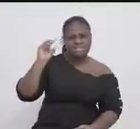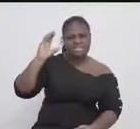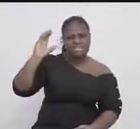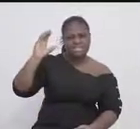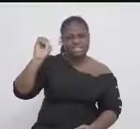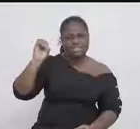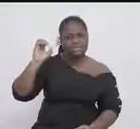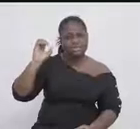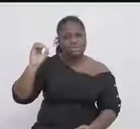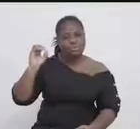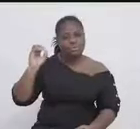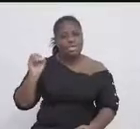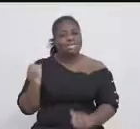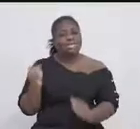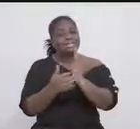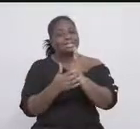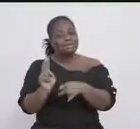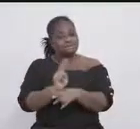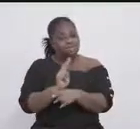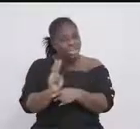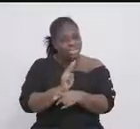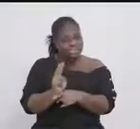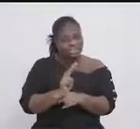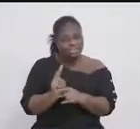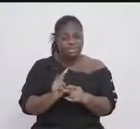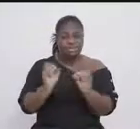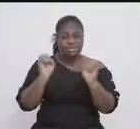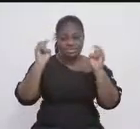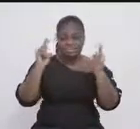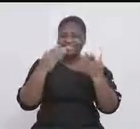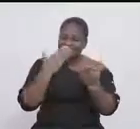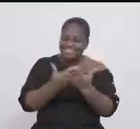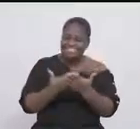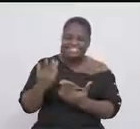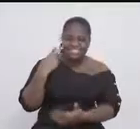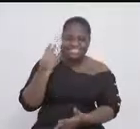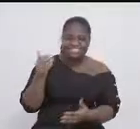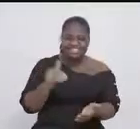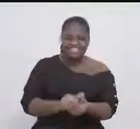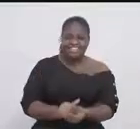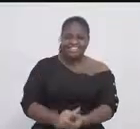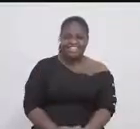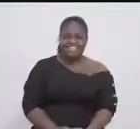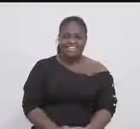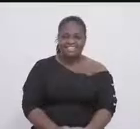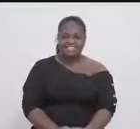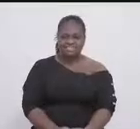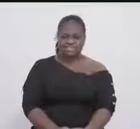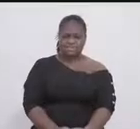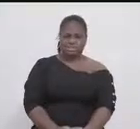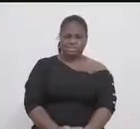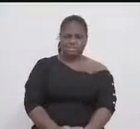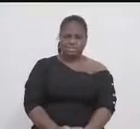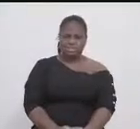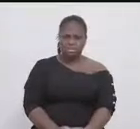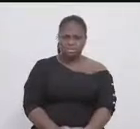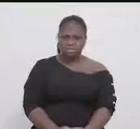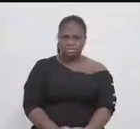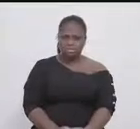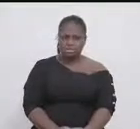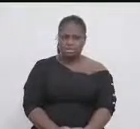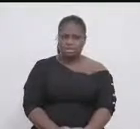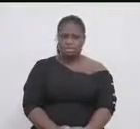and a technical and vocational education role model. Regina, it's good to see you again. Good morning. Morning, Bernard. I hope you're well. Can you hear